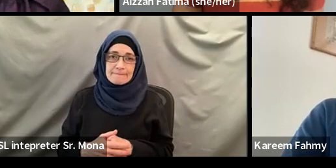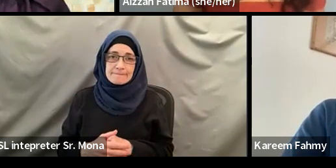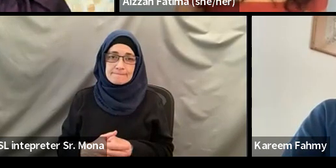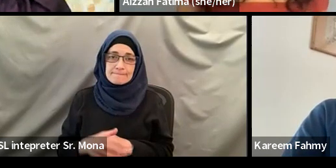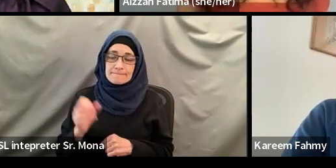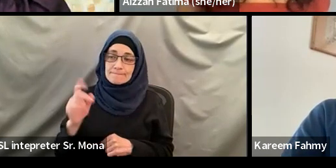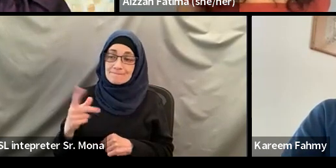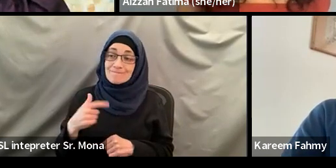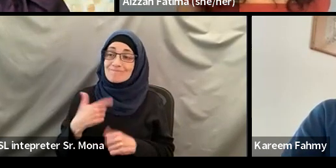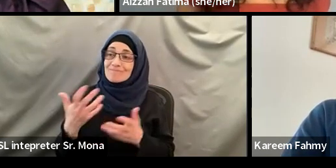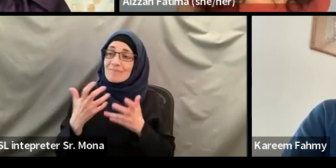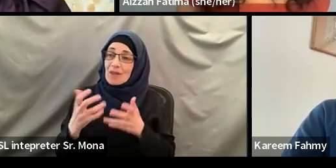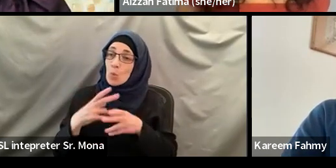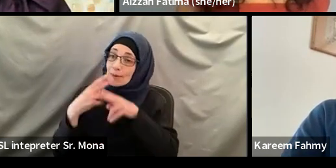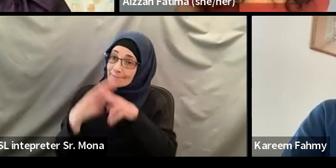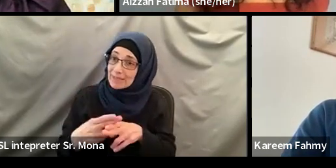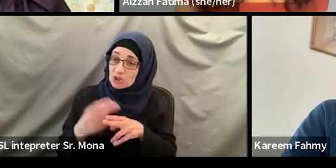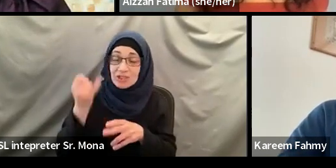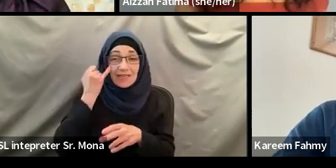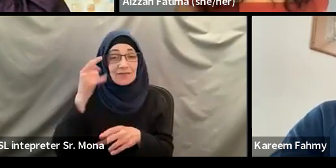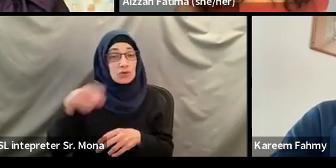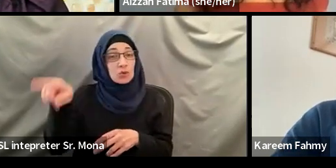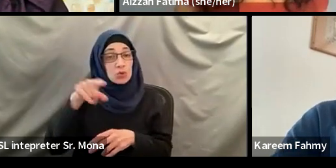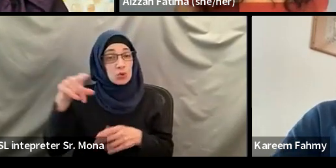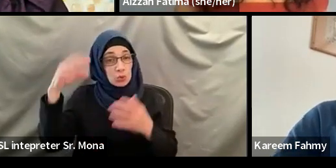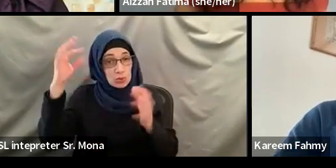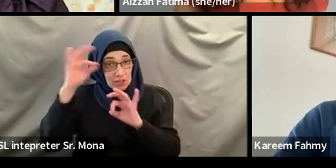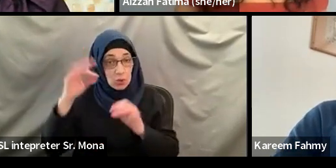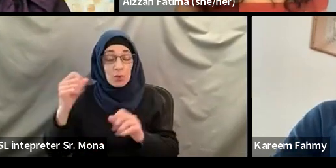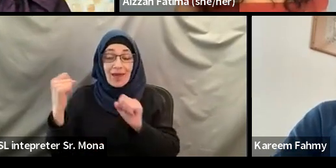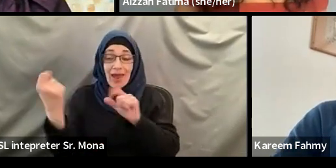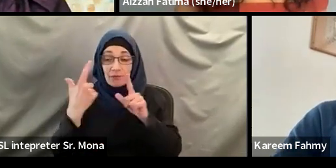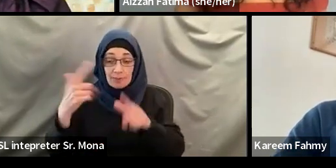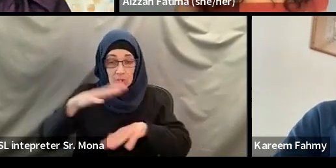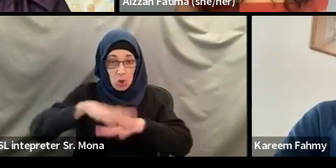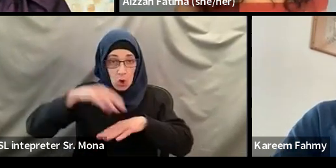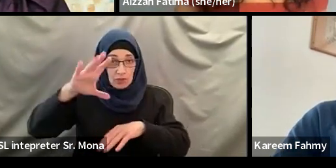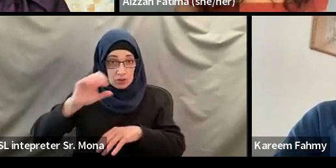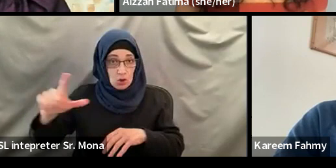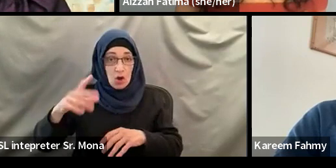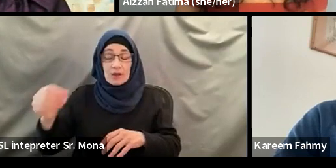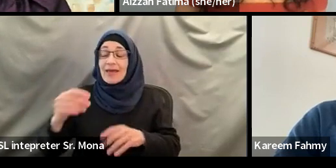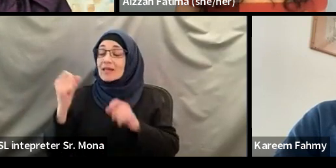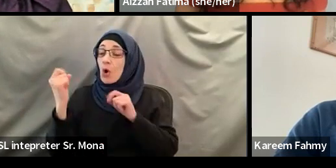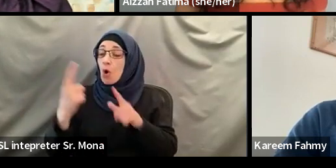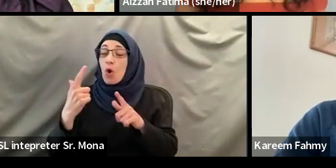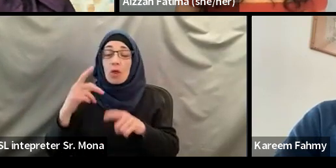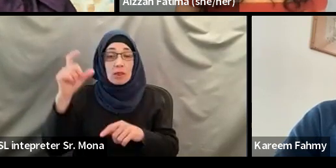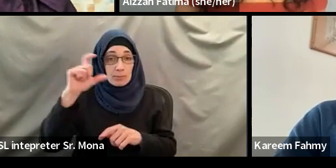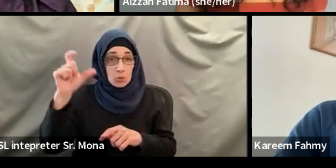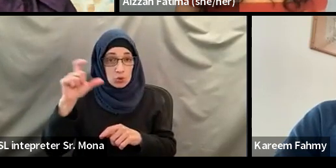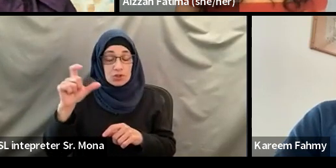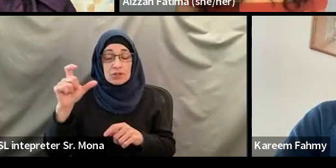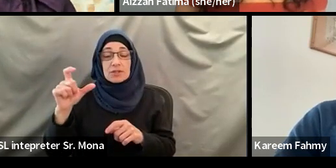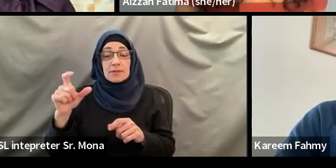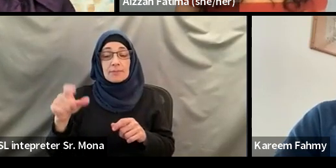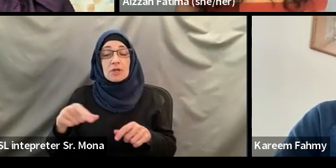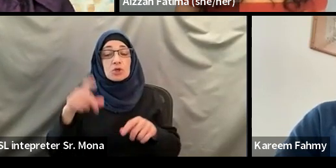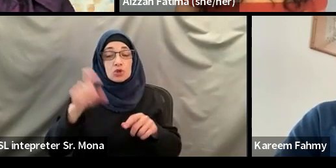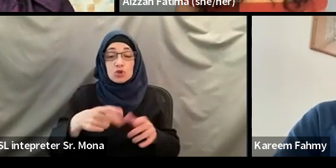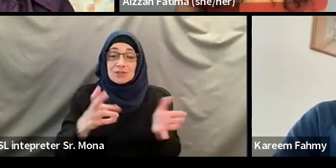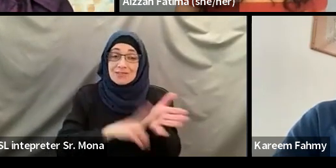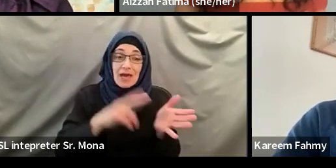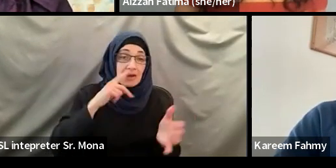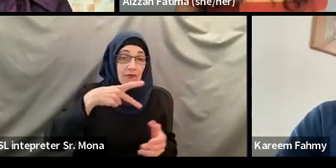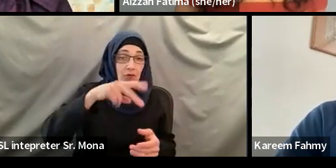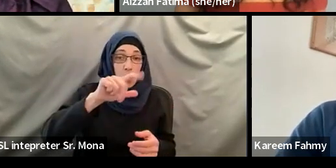So I just wanted to actually mention, in case nobody knew, everybody on this call and everybody who's Muslim who's listening to this call should sign up for the Pillars Fund. They actually